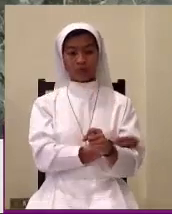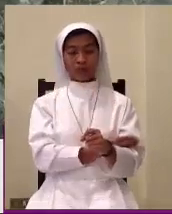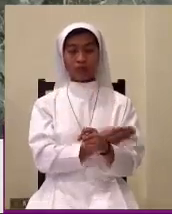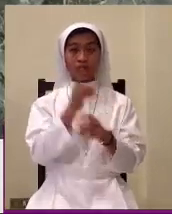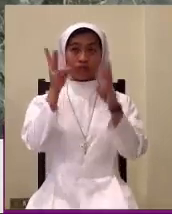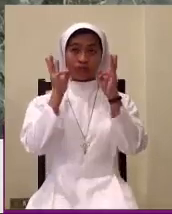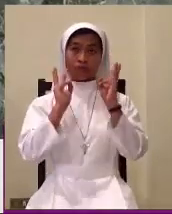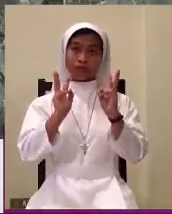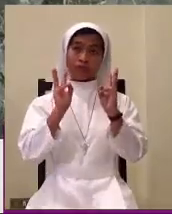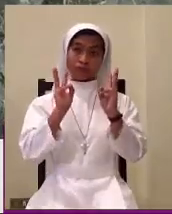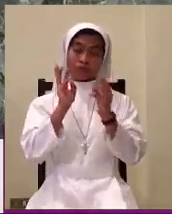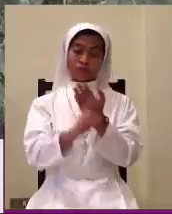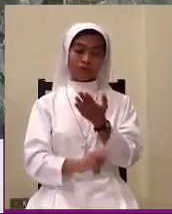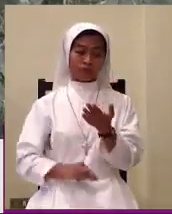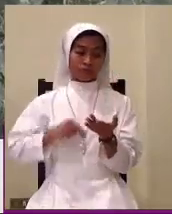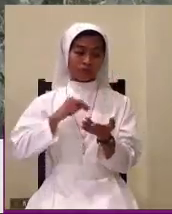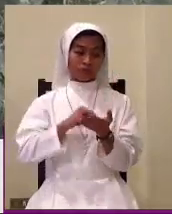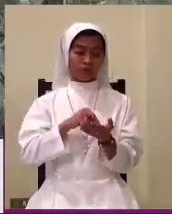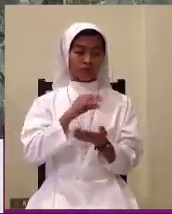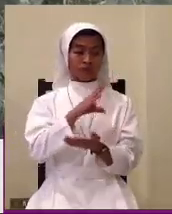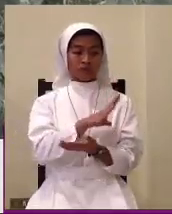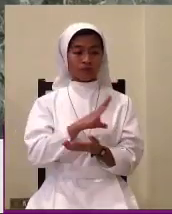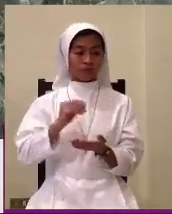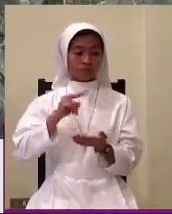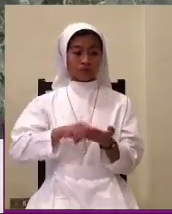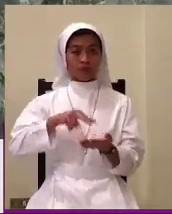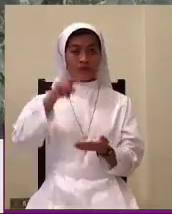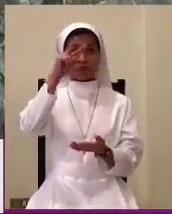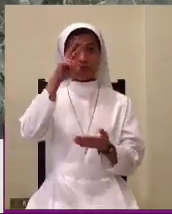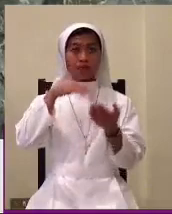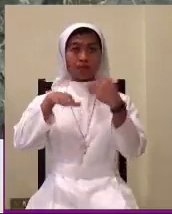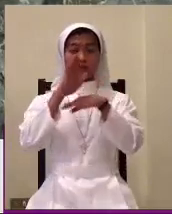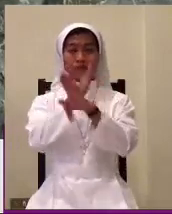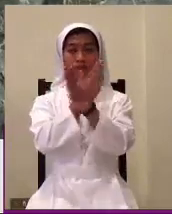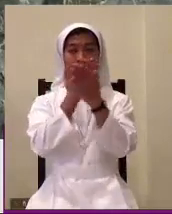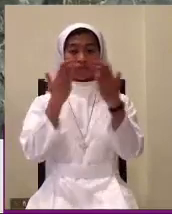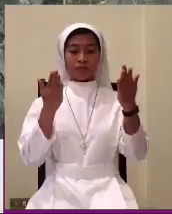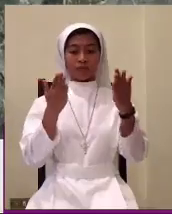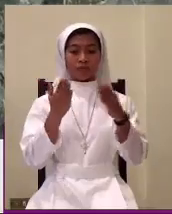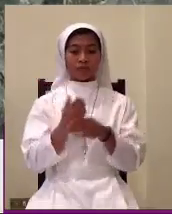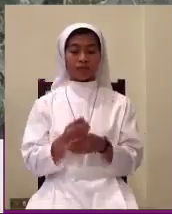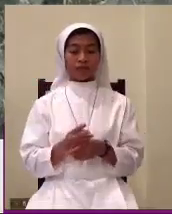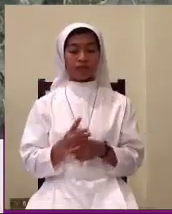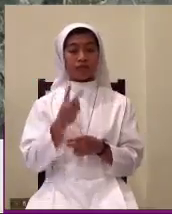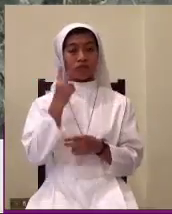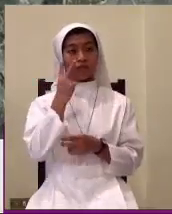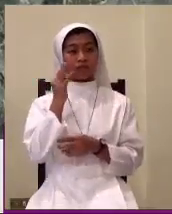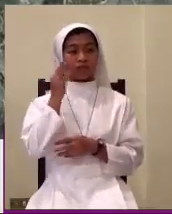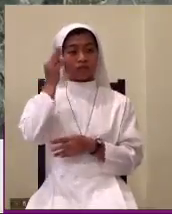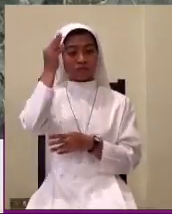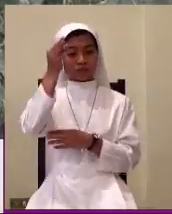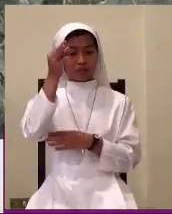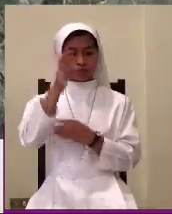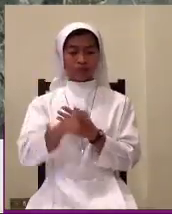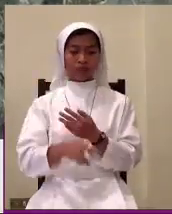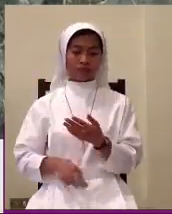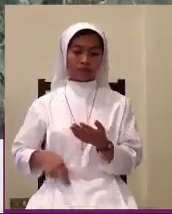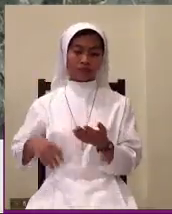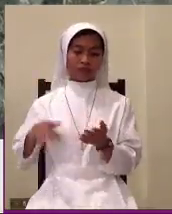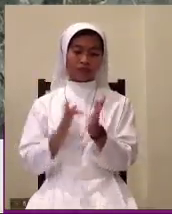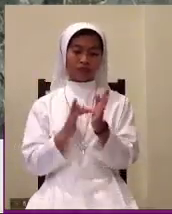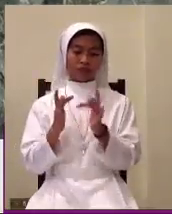resurrection and ascension into heaven, and as we look forward to his second coming, we offer you in